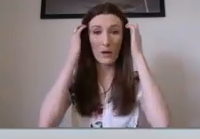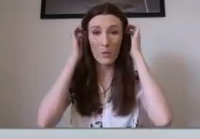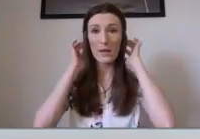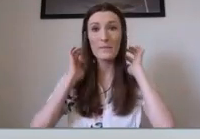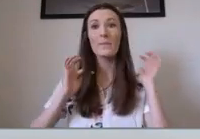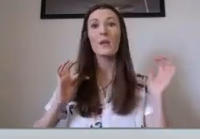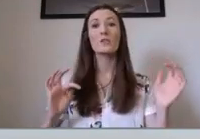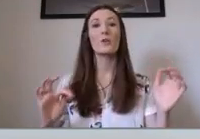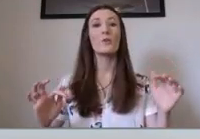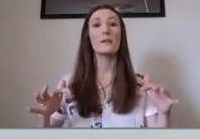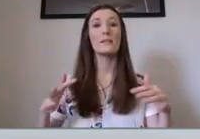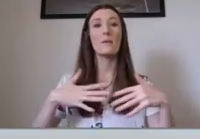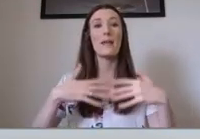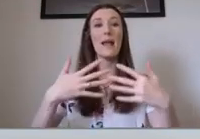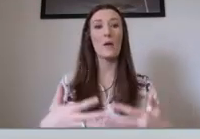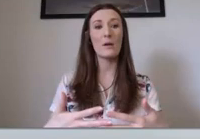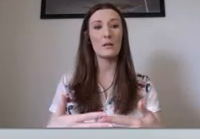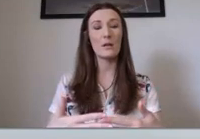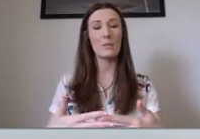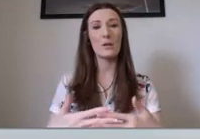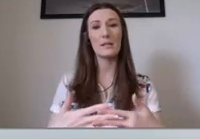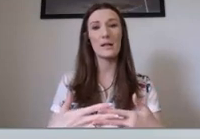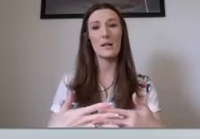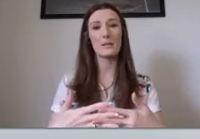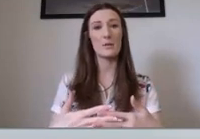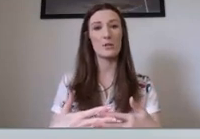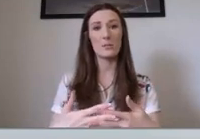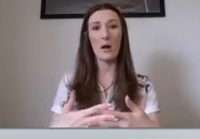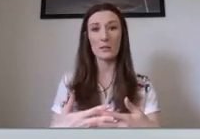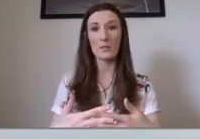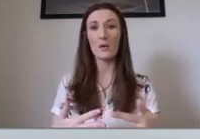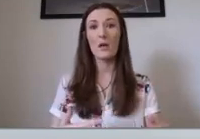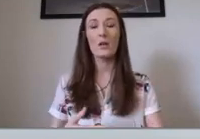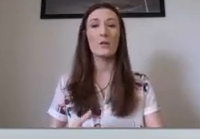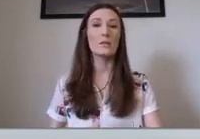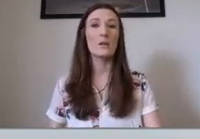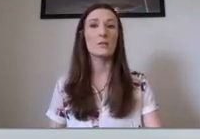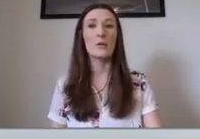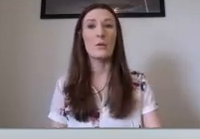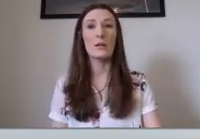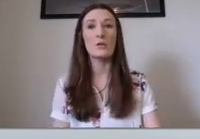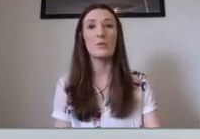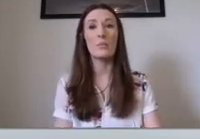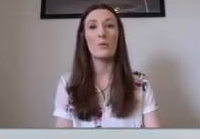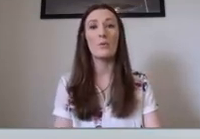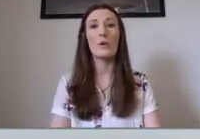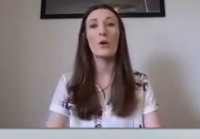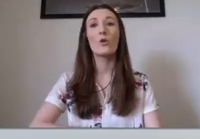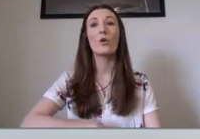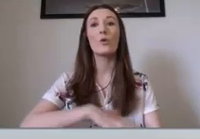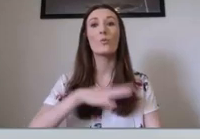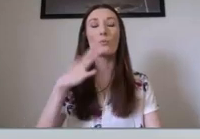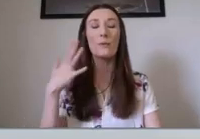practice one-on-one, so you need to be out in the community signing as much as possible. Your skills are going to